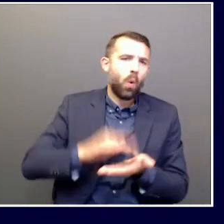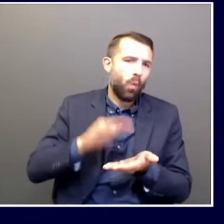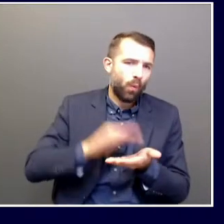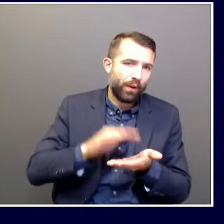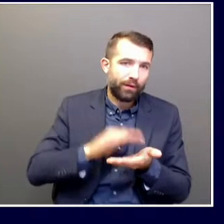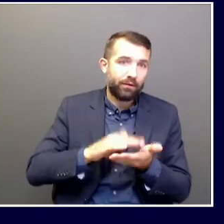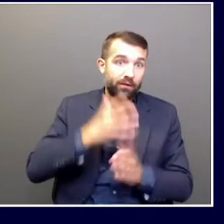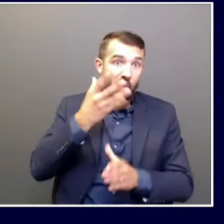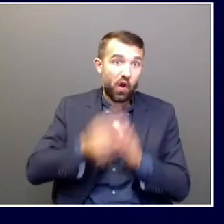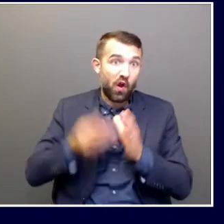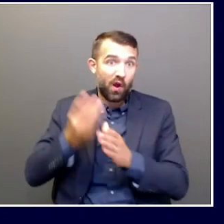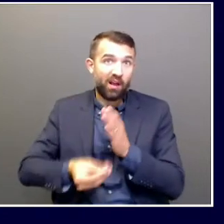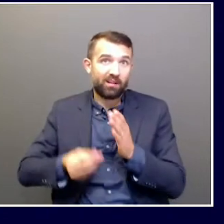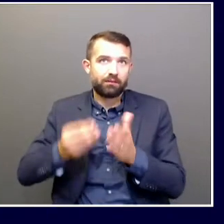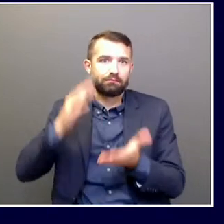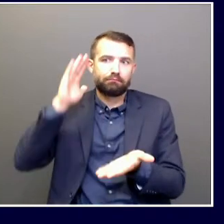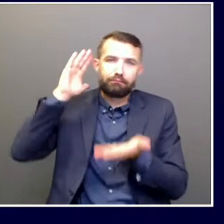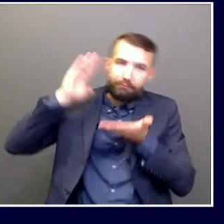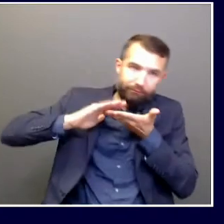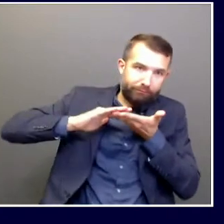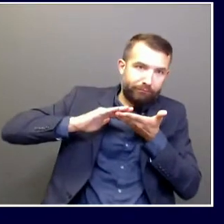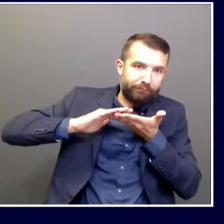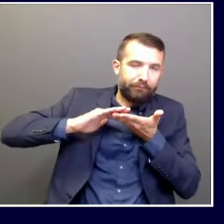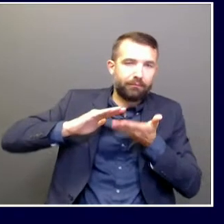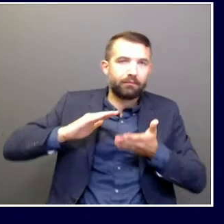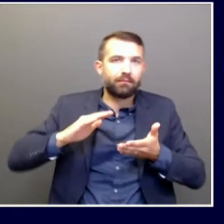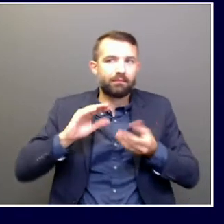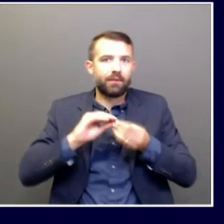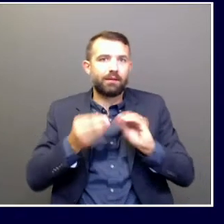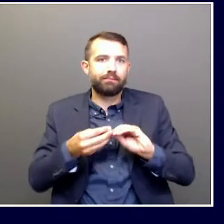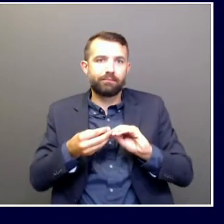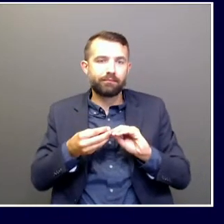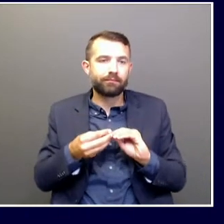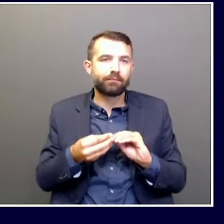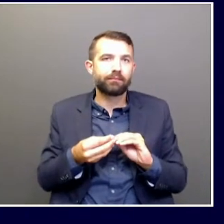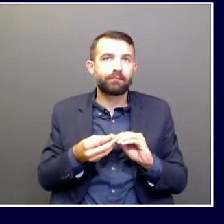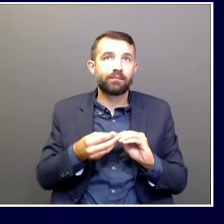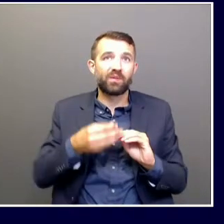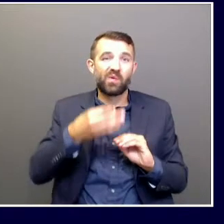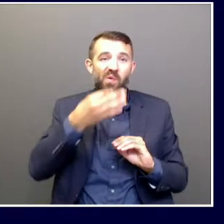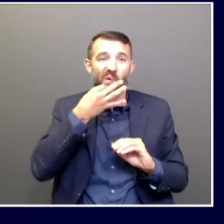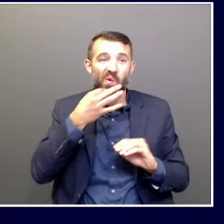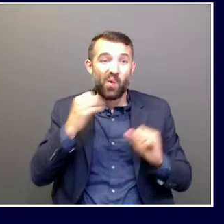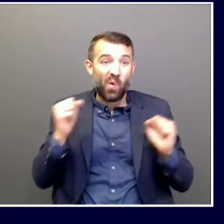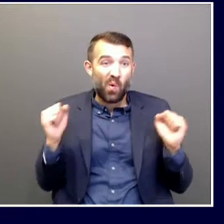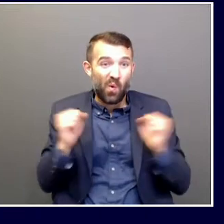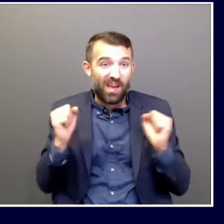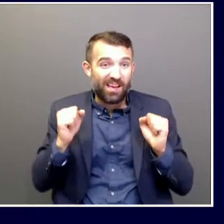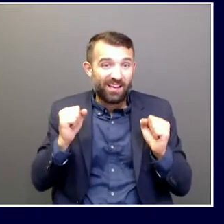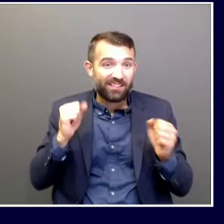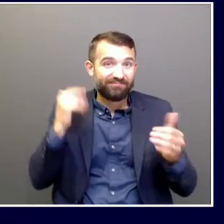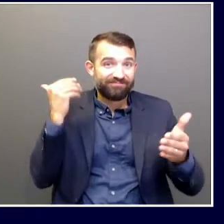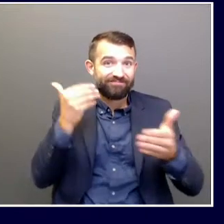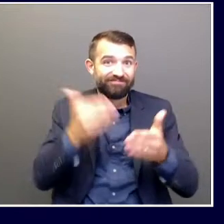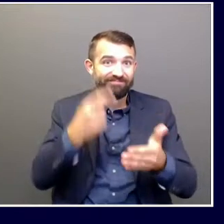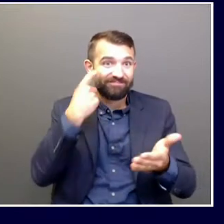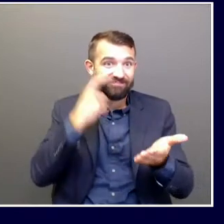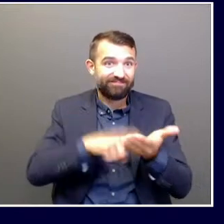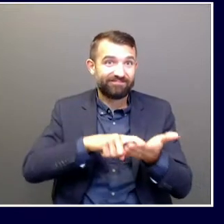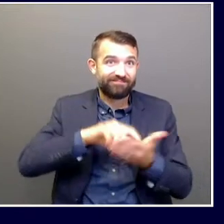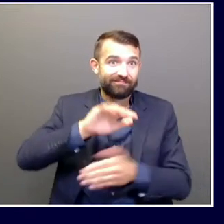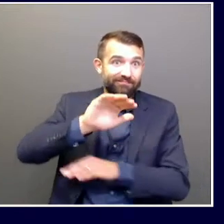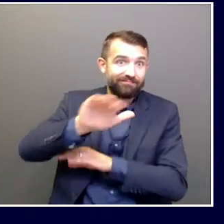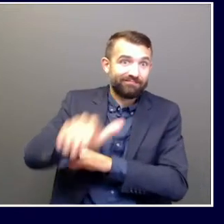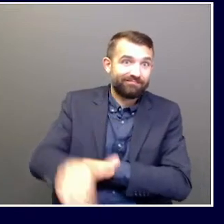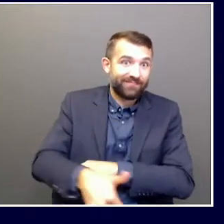vaccinated. Well, cold weather is setting in. It's getting chilly in the evening, and the leaves are turning.